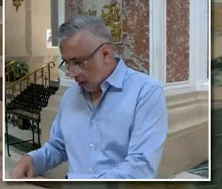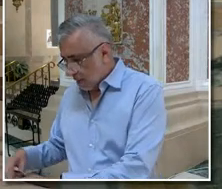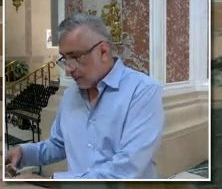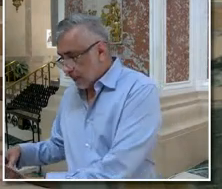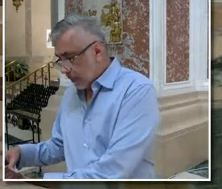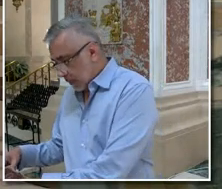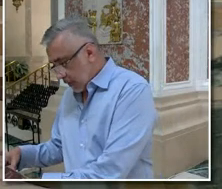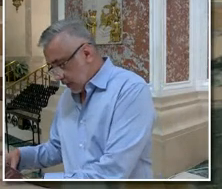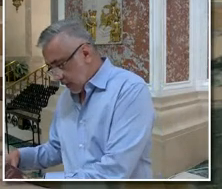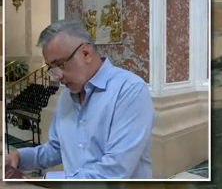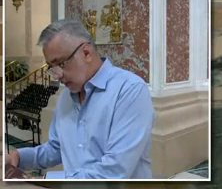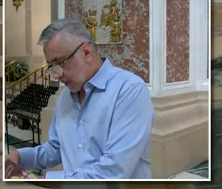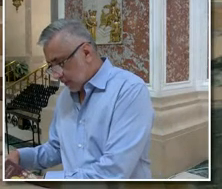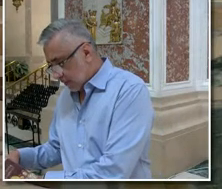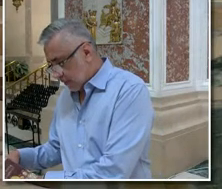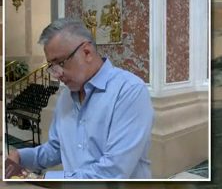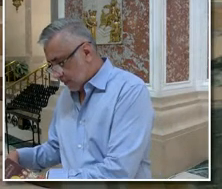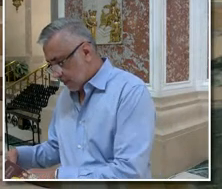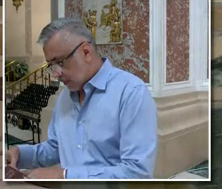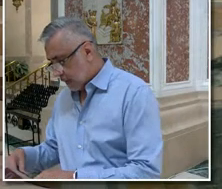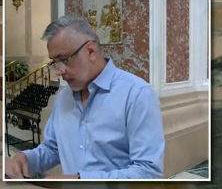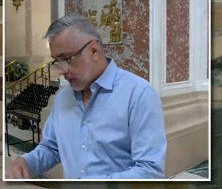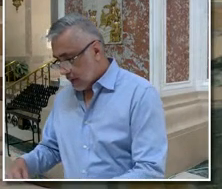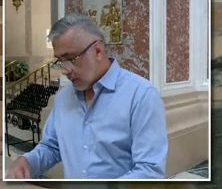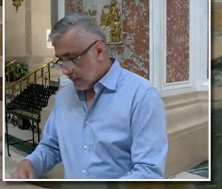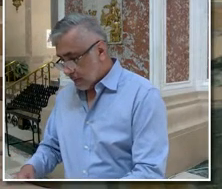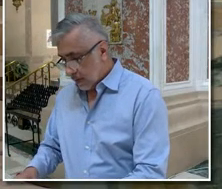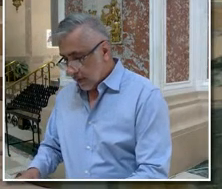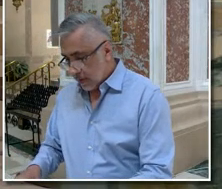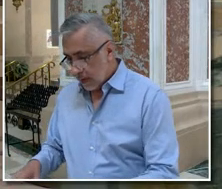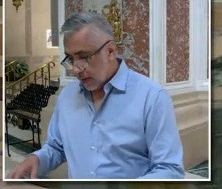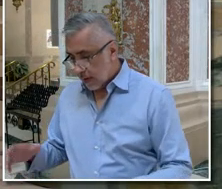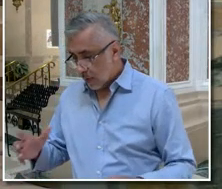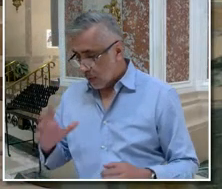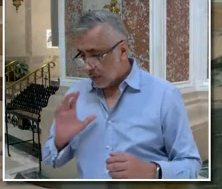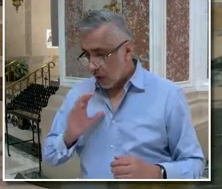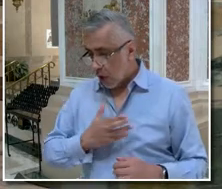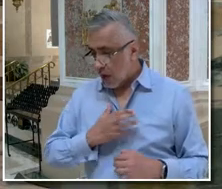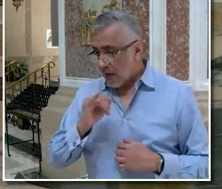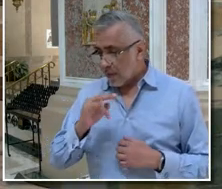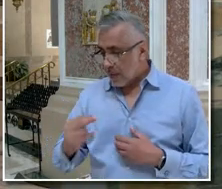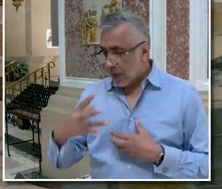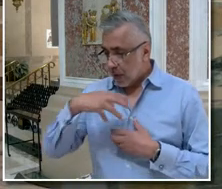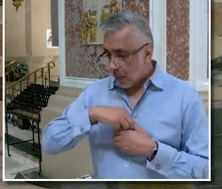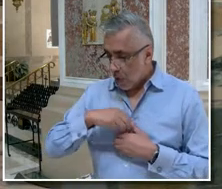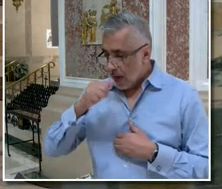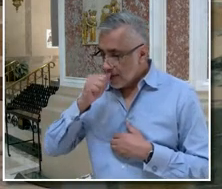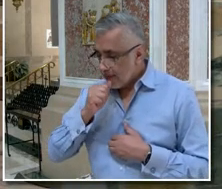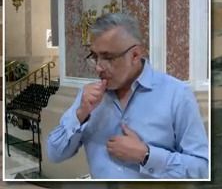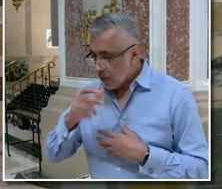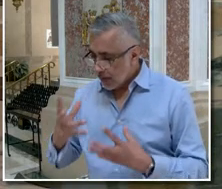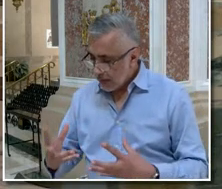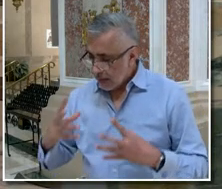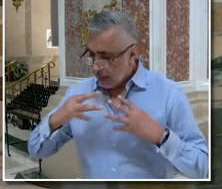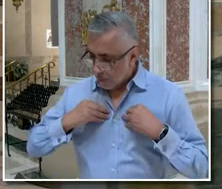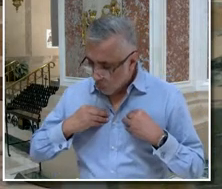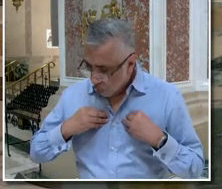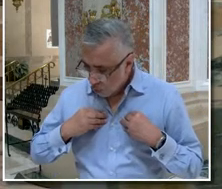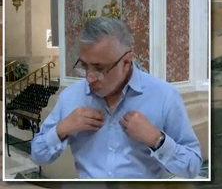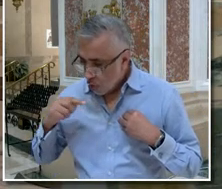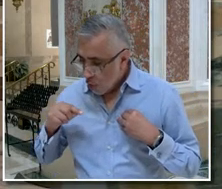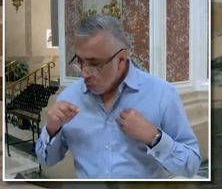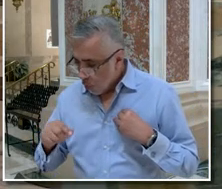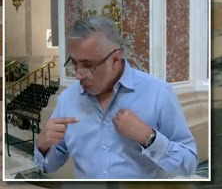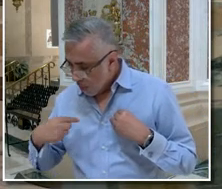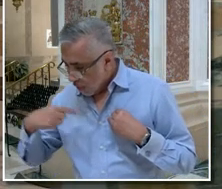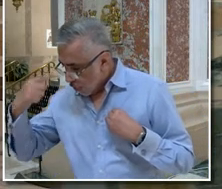Yet it was our infirmities that he bore, our sufferings that he endured, while we